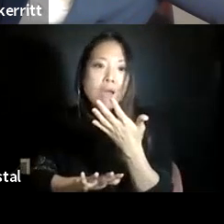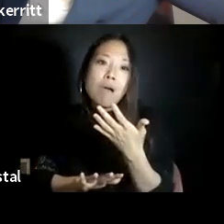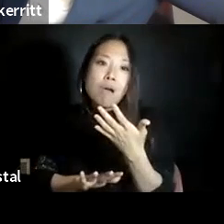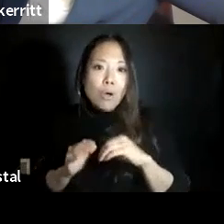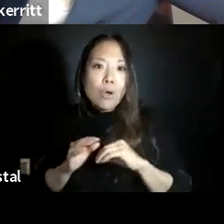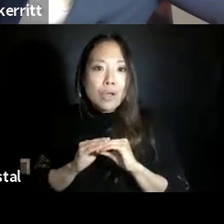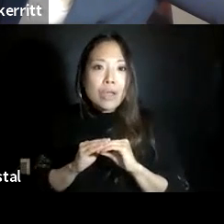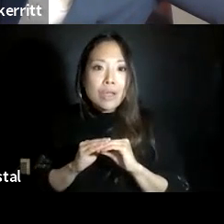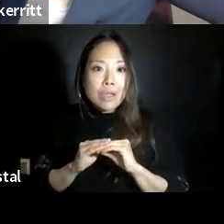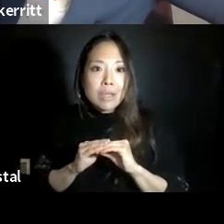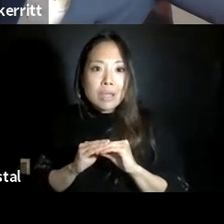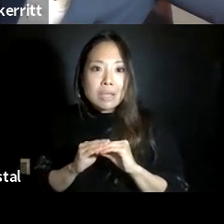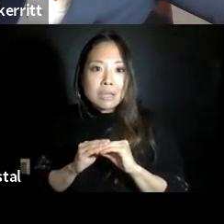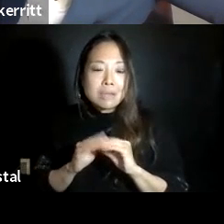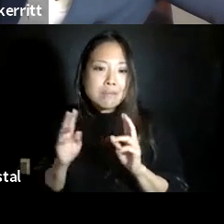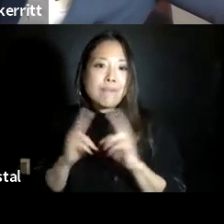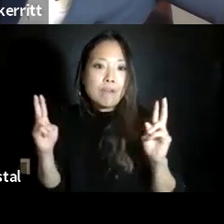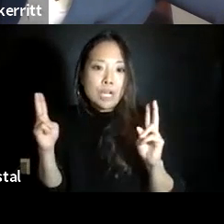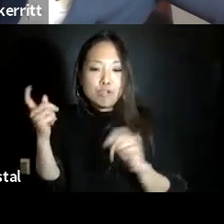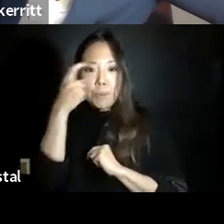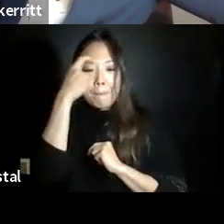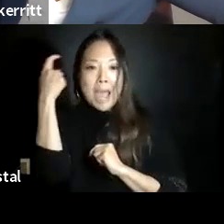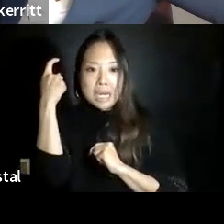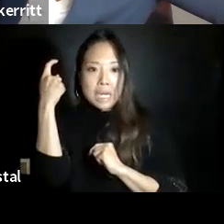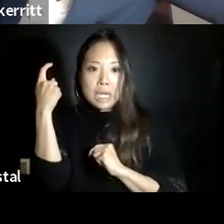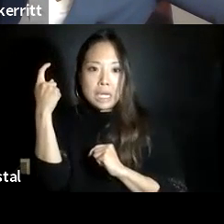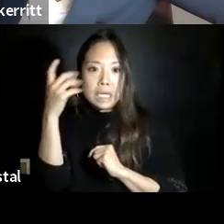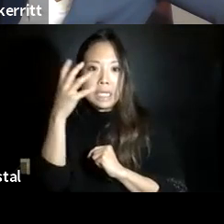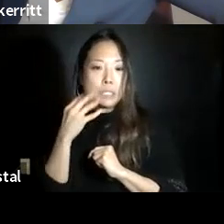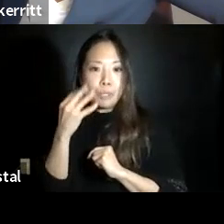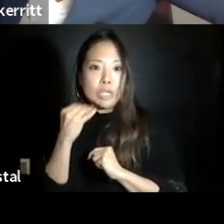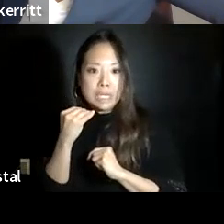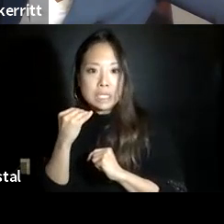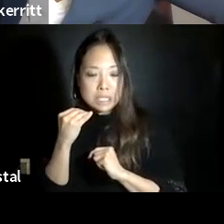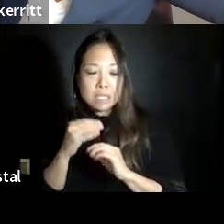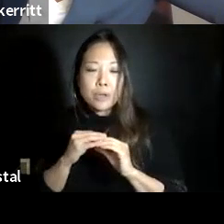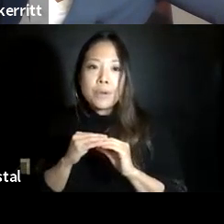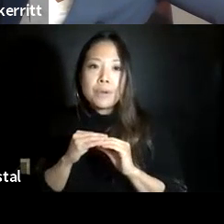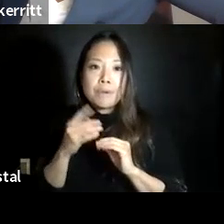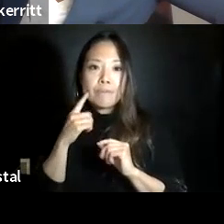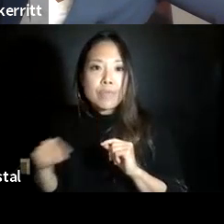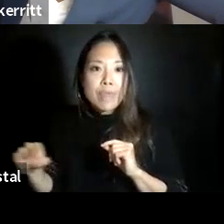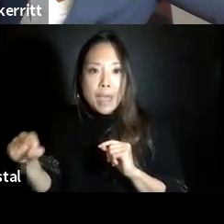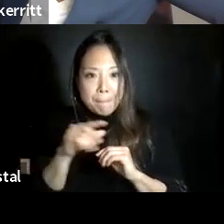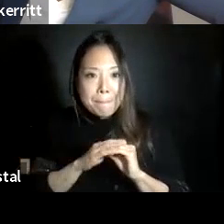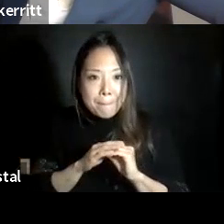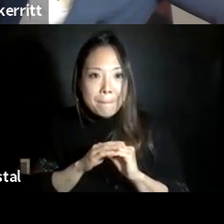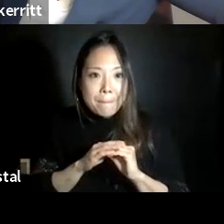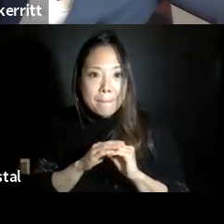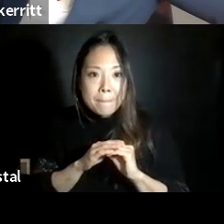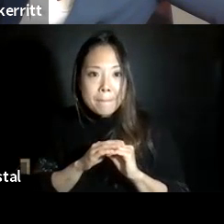departure from what families have been expecting. And I don't know if it's necessary to arrive at the diversity that we